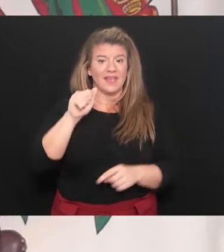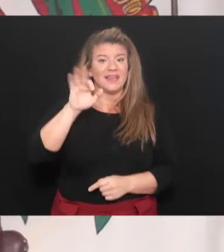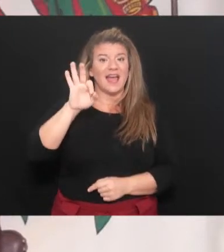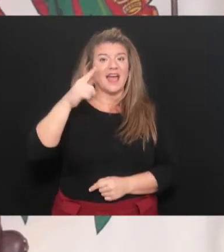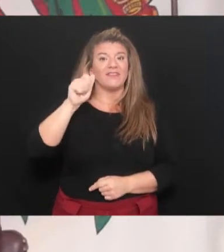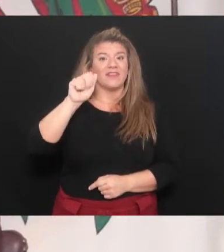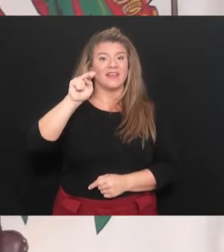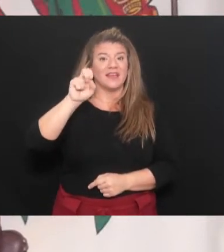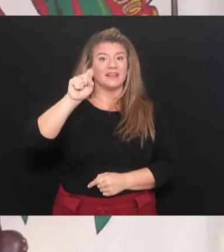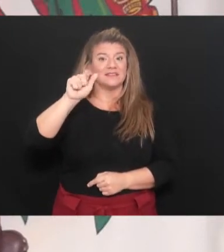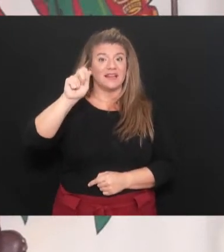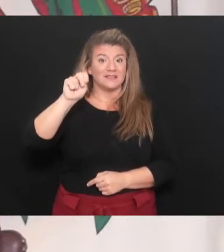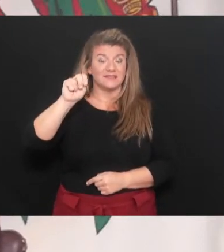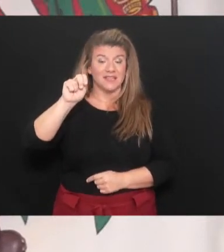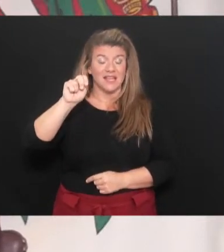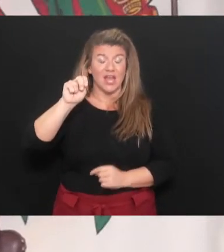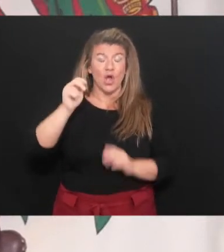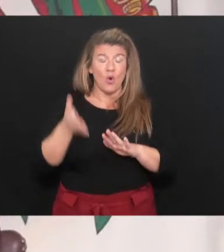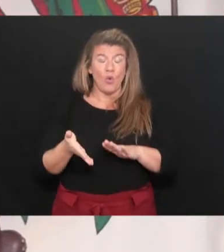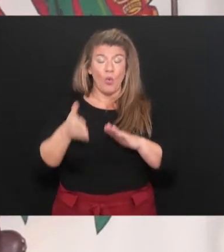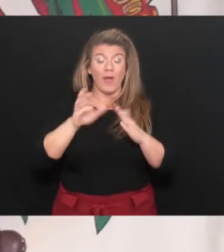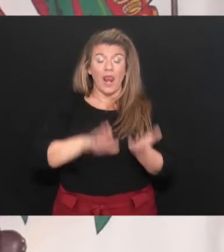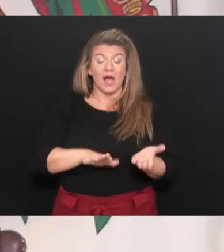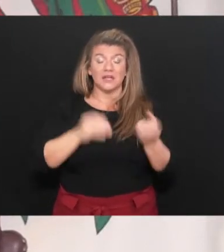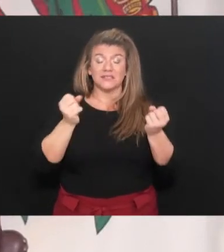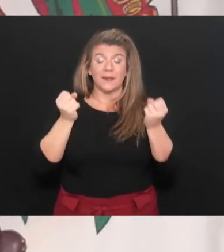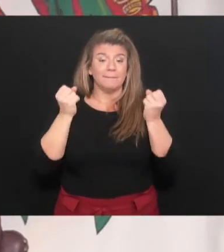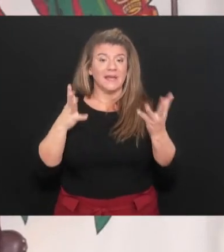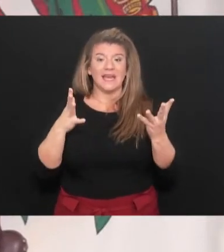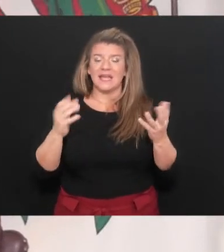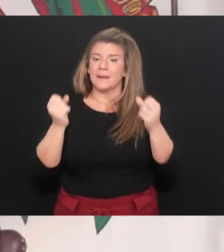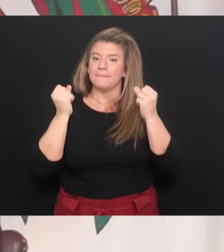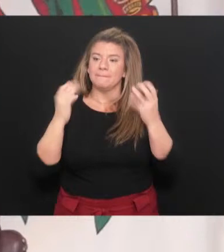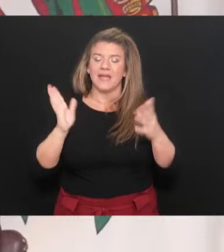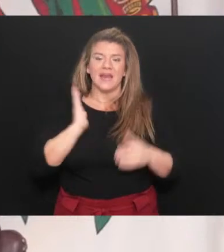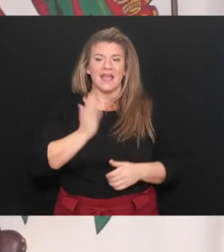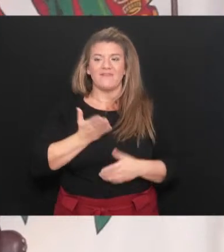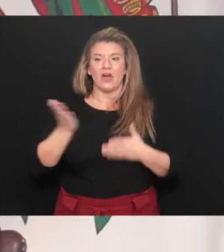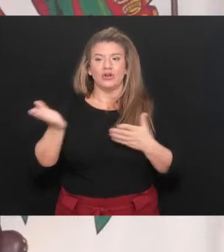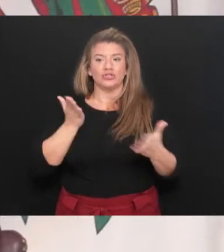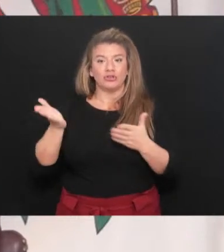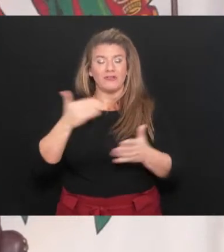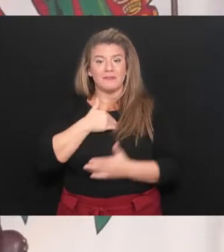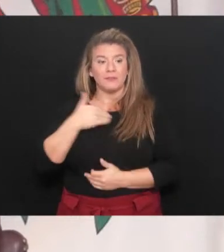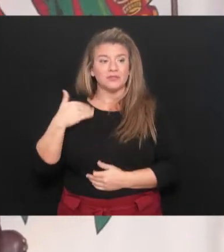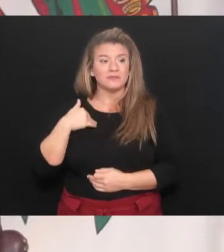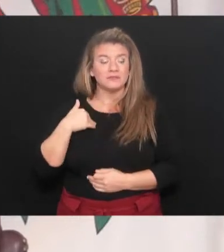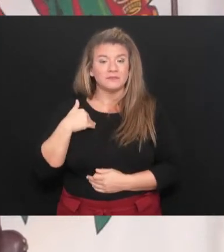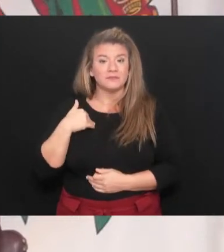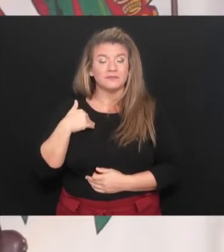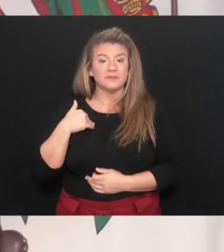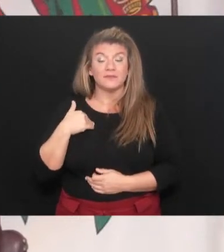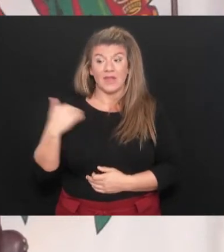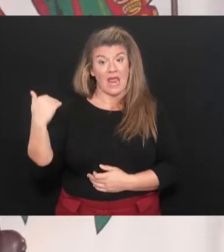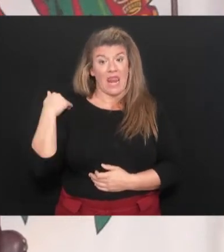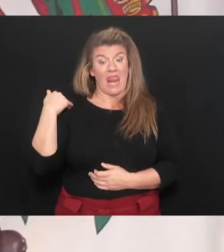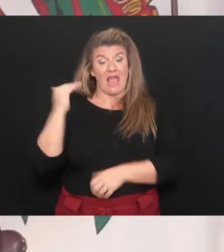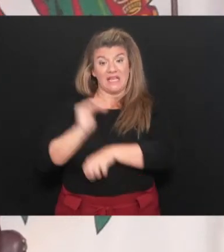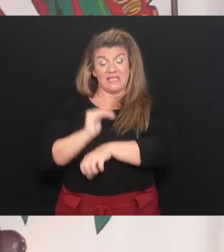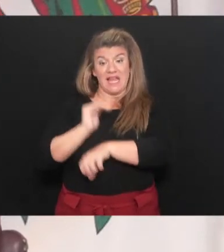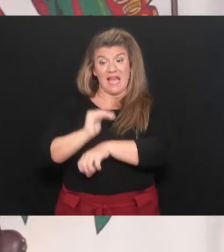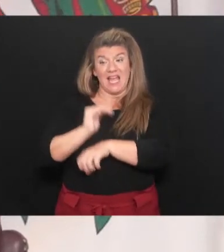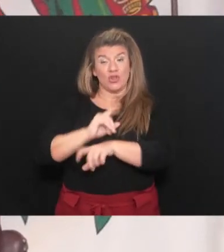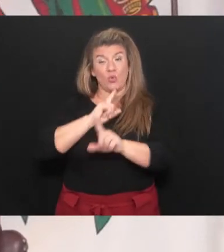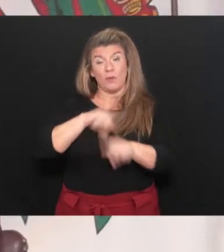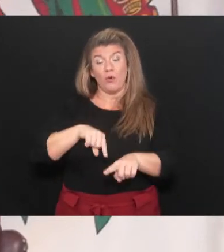Afghanistan. We lost many of our service members. Last night, the report